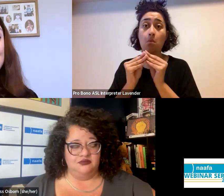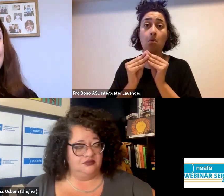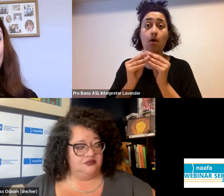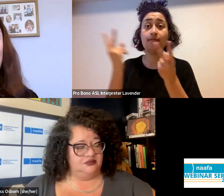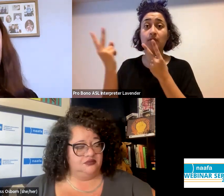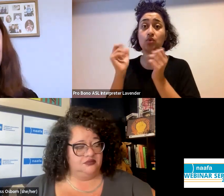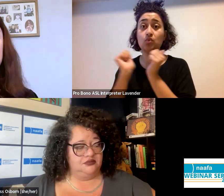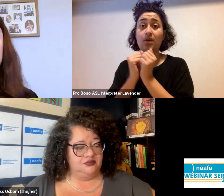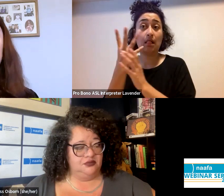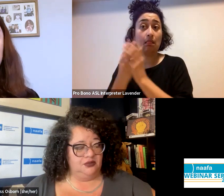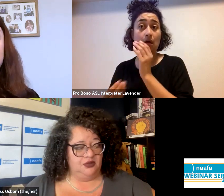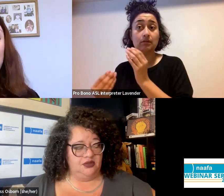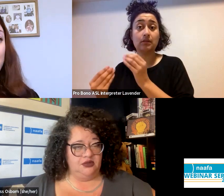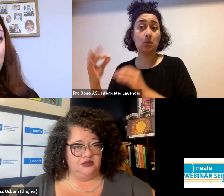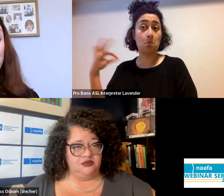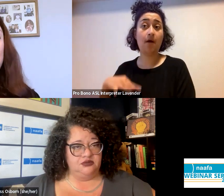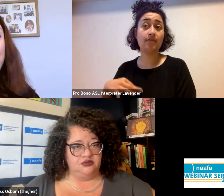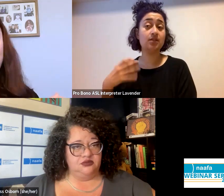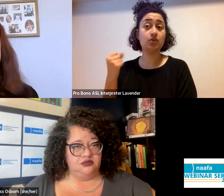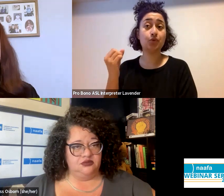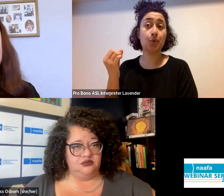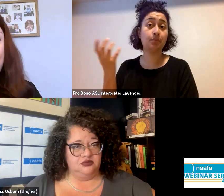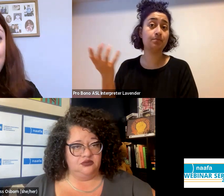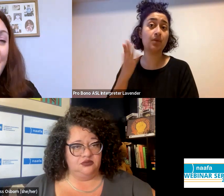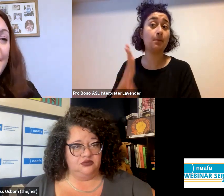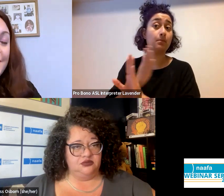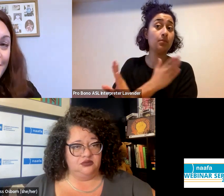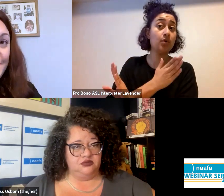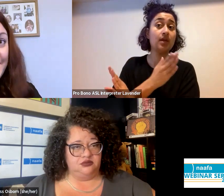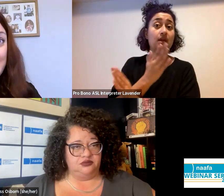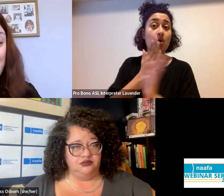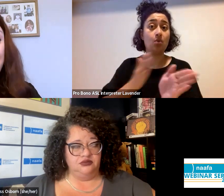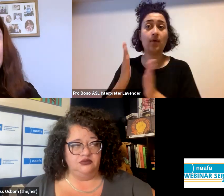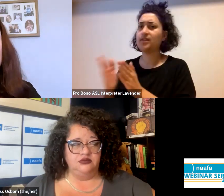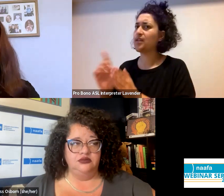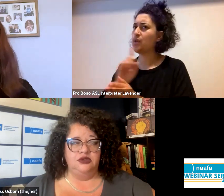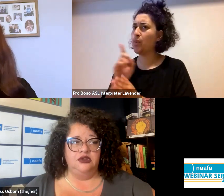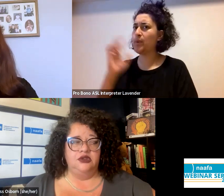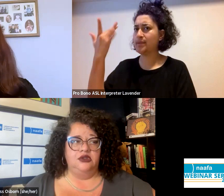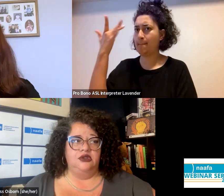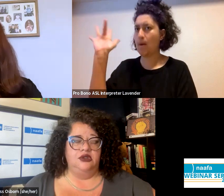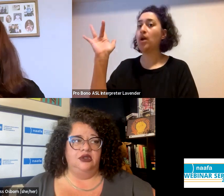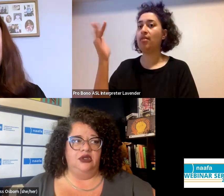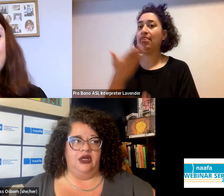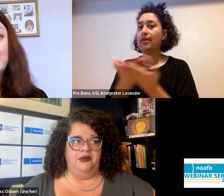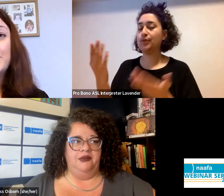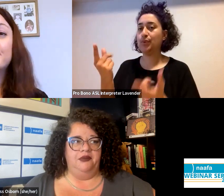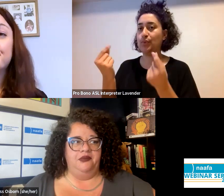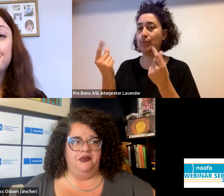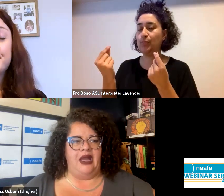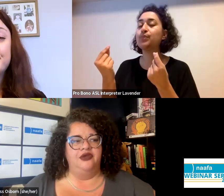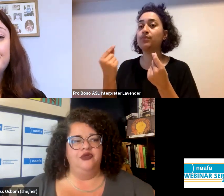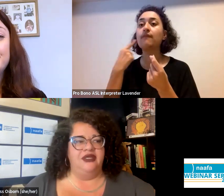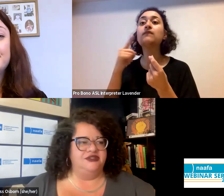with losses than profits. So prearranging is a very, very smart thing to do for the